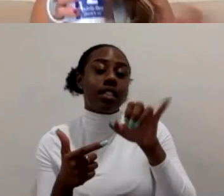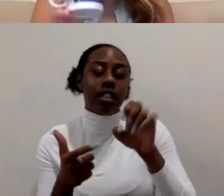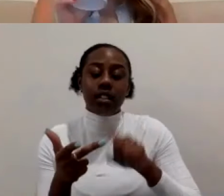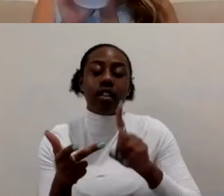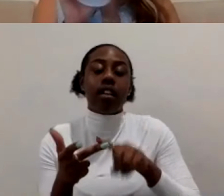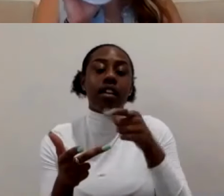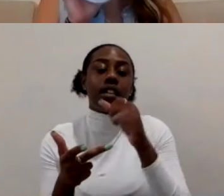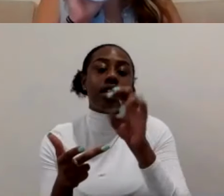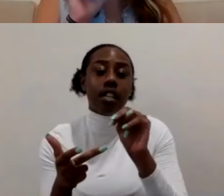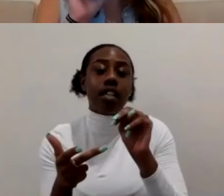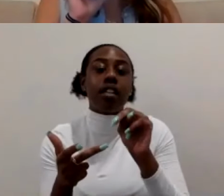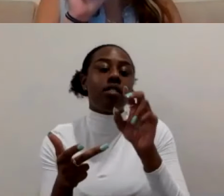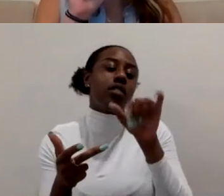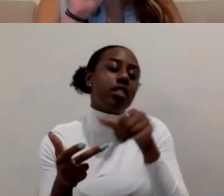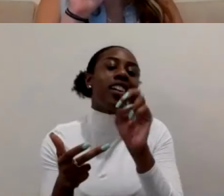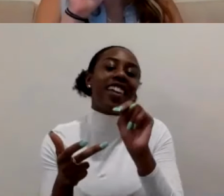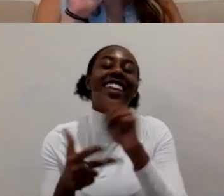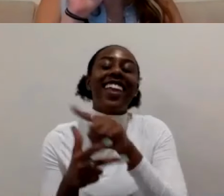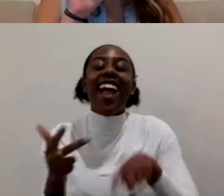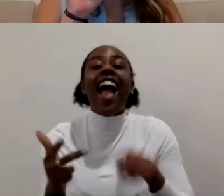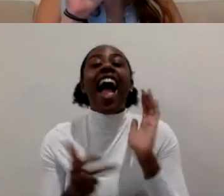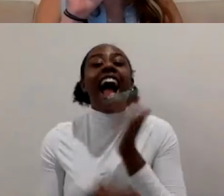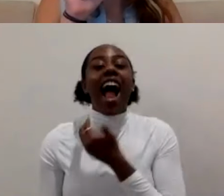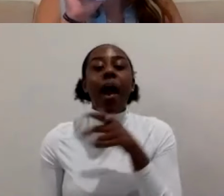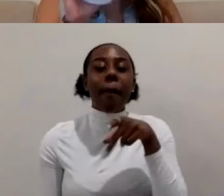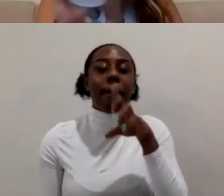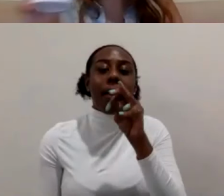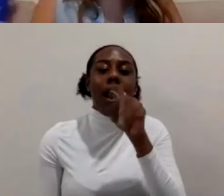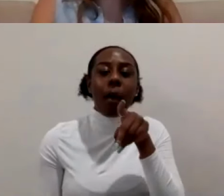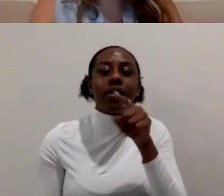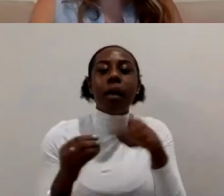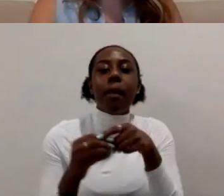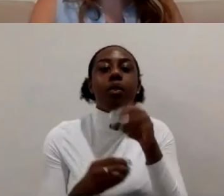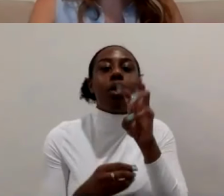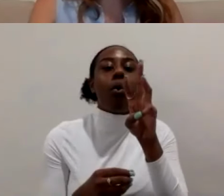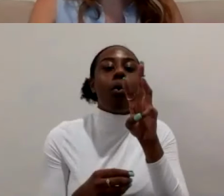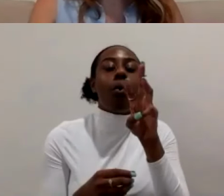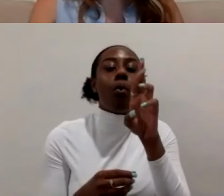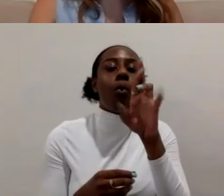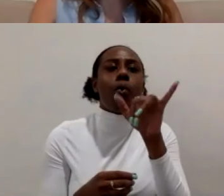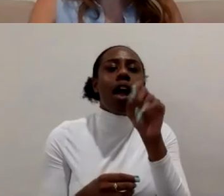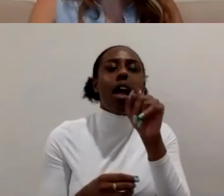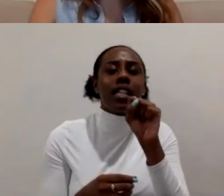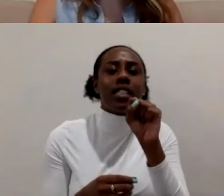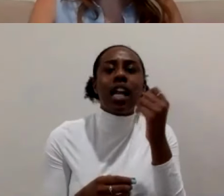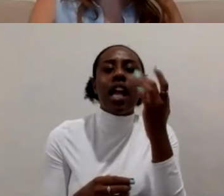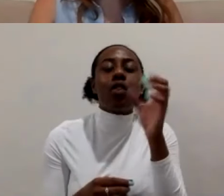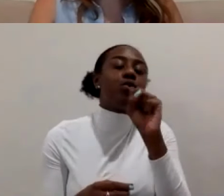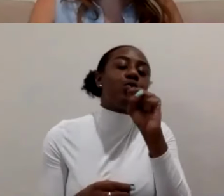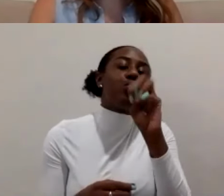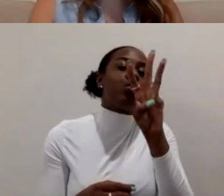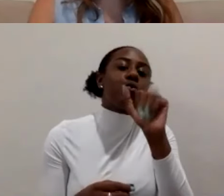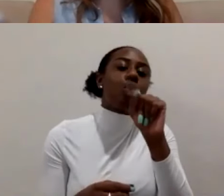prompt was around the Watts riots. And the question was, why is the history of the formation of the SWAT team